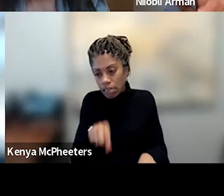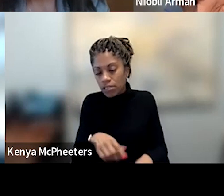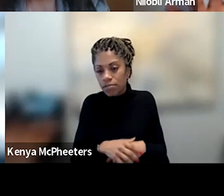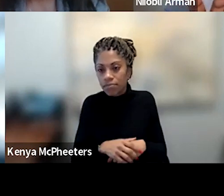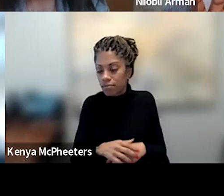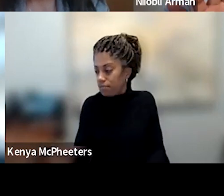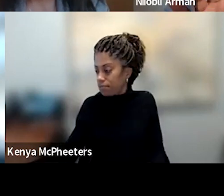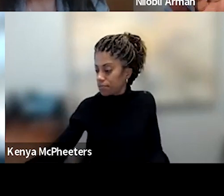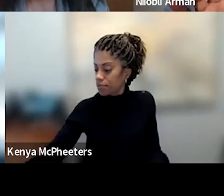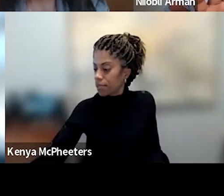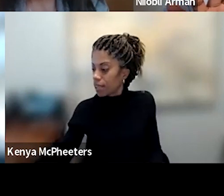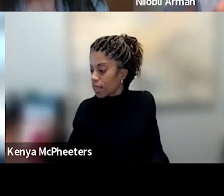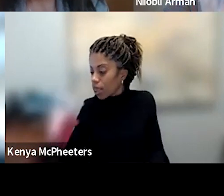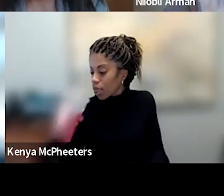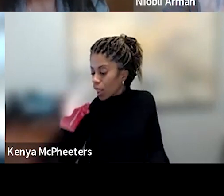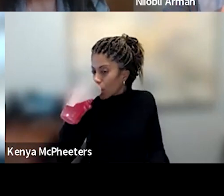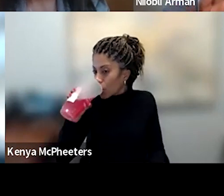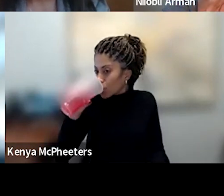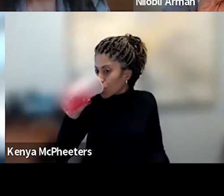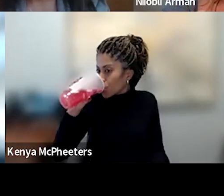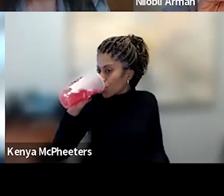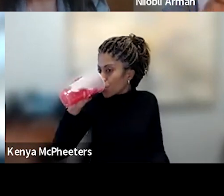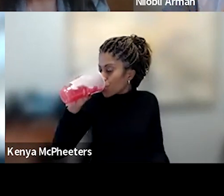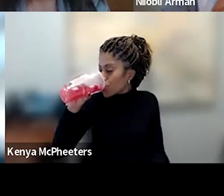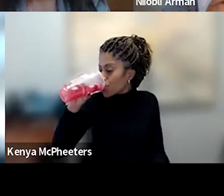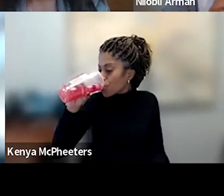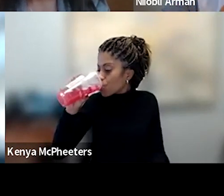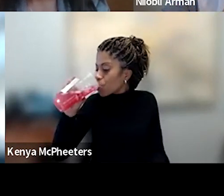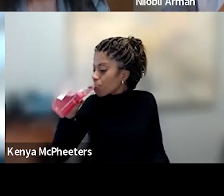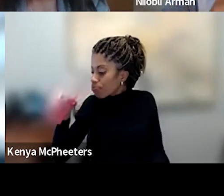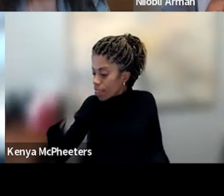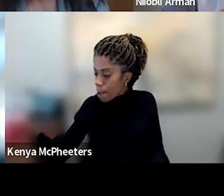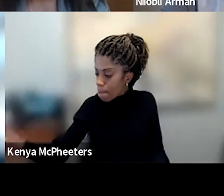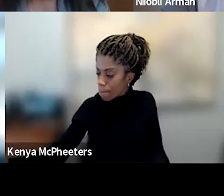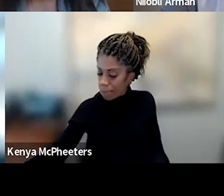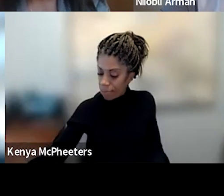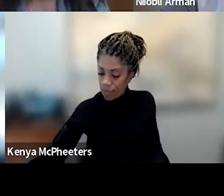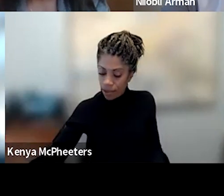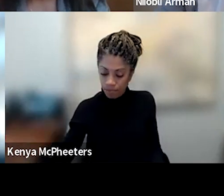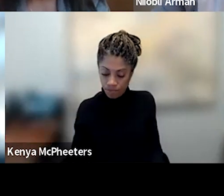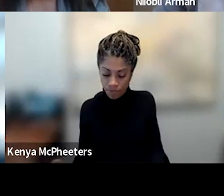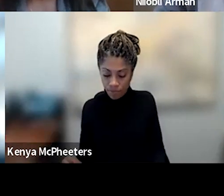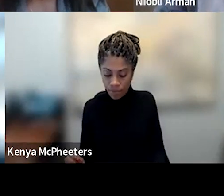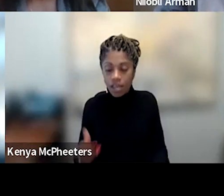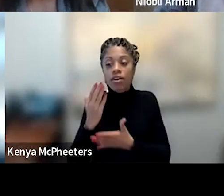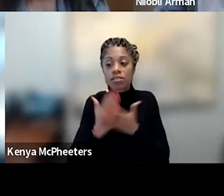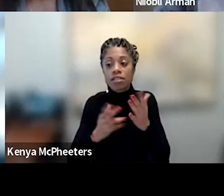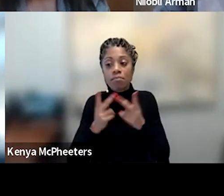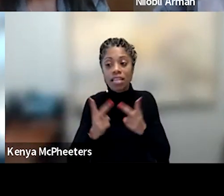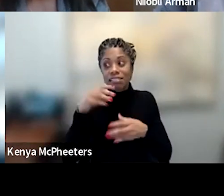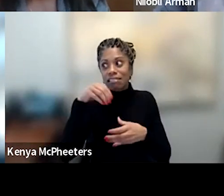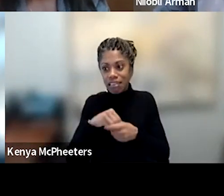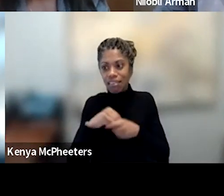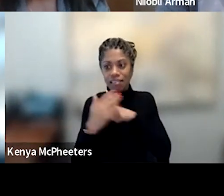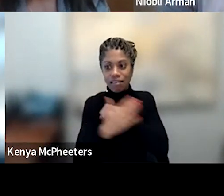There are places in the country where this work is still challenging. There are national forces that don't want this work to happen, and people on